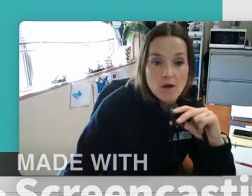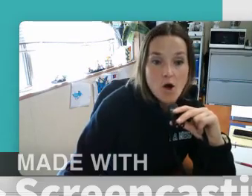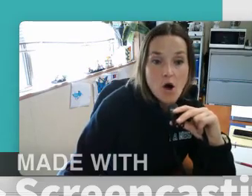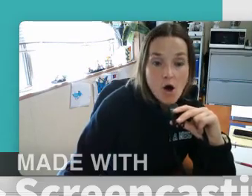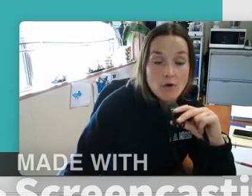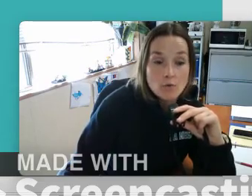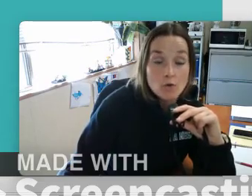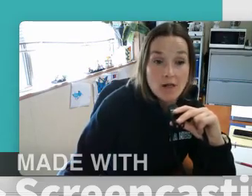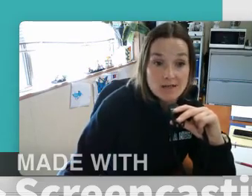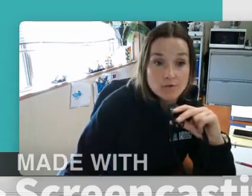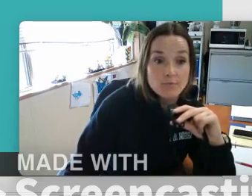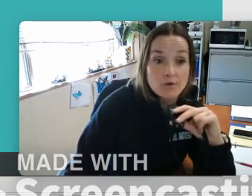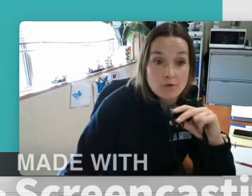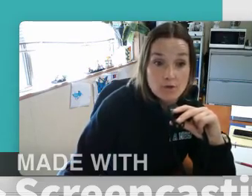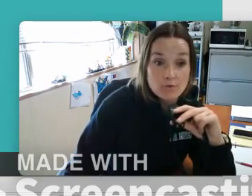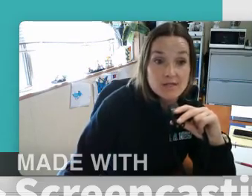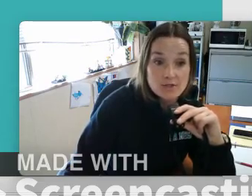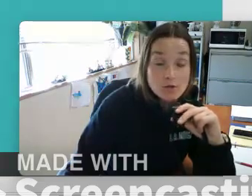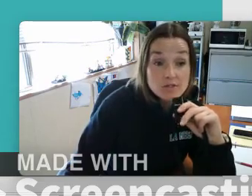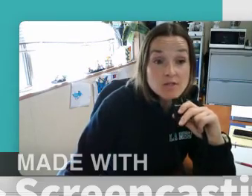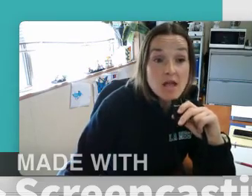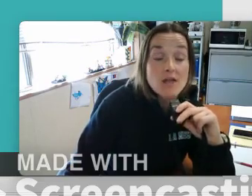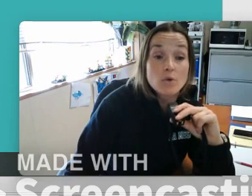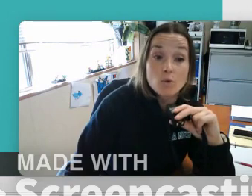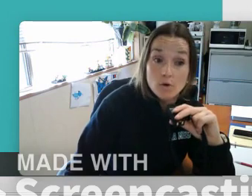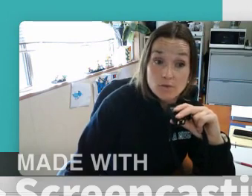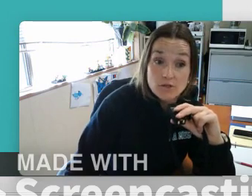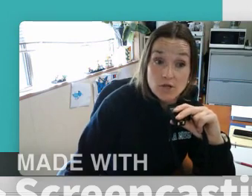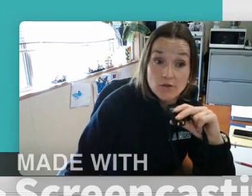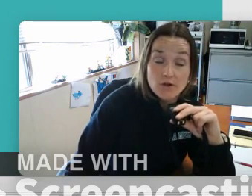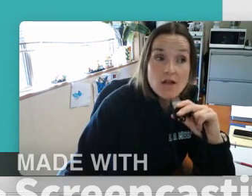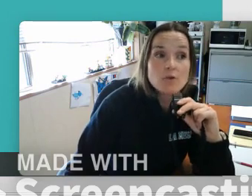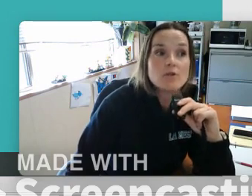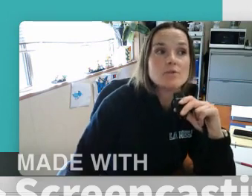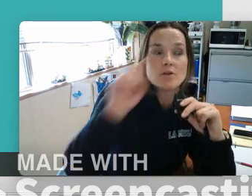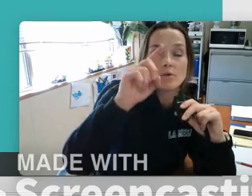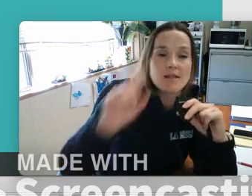PowerPoint on Google Classroom for you to use as notes, and you can work with each other, and you can use the notes that